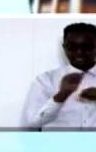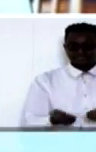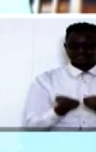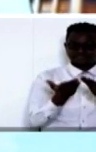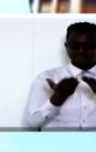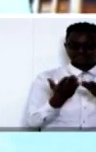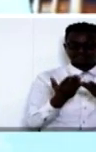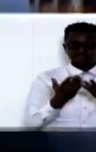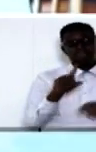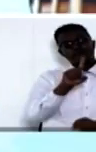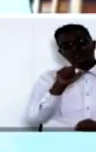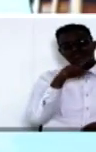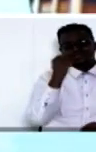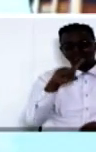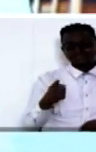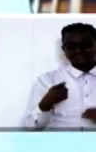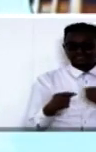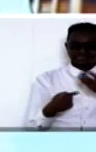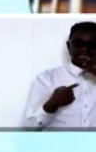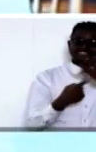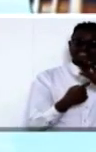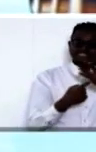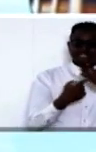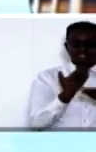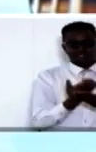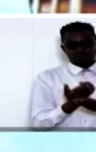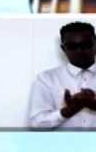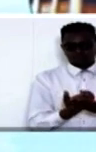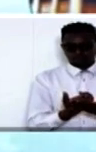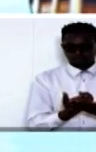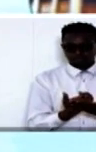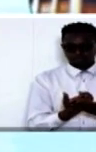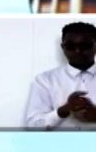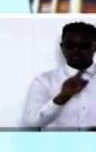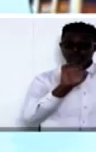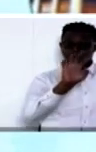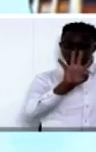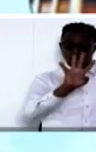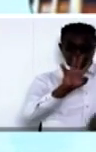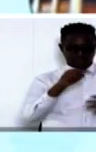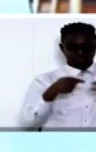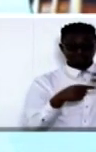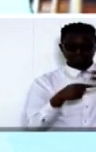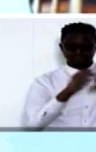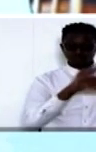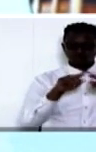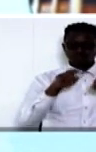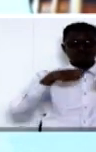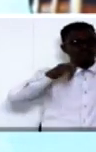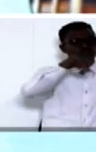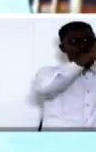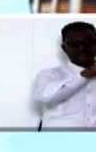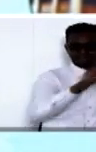what is otherwise referred to as the digital economy. The fourth sector will be tourism and